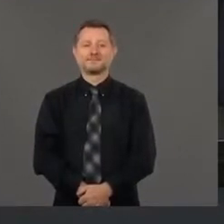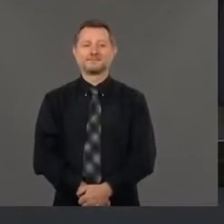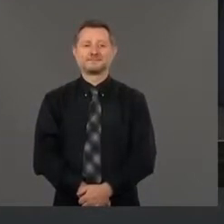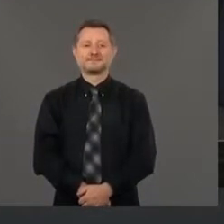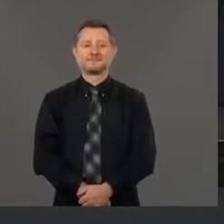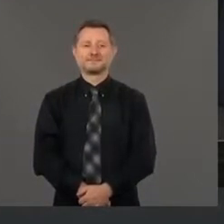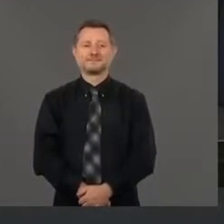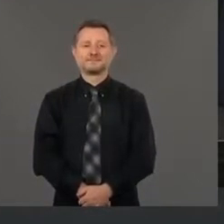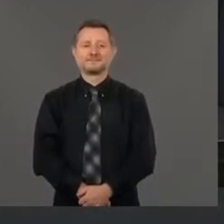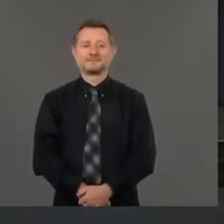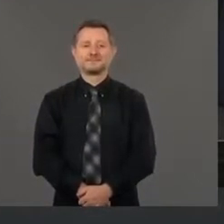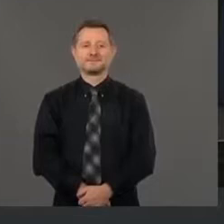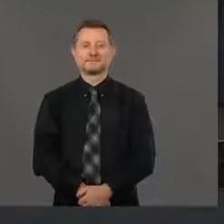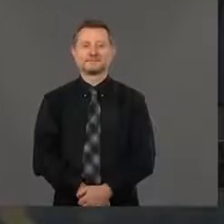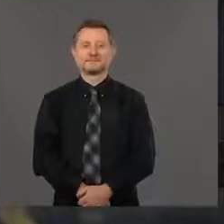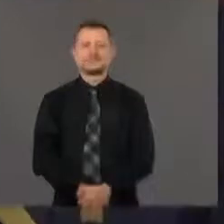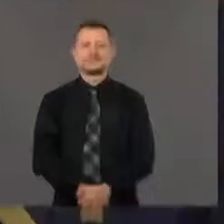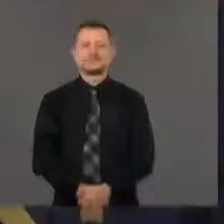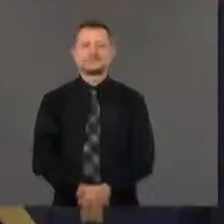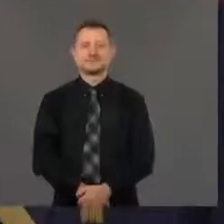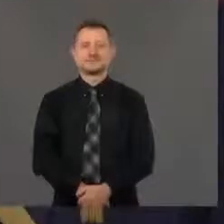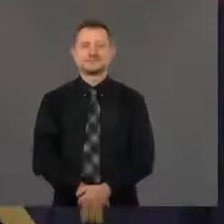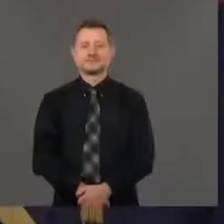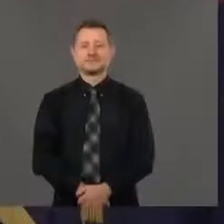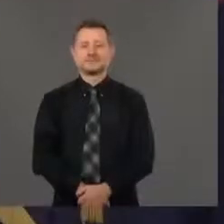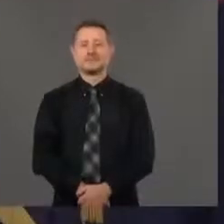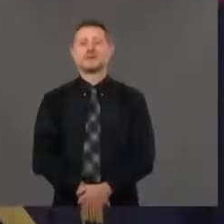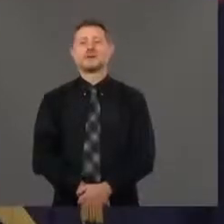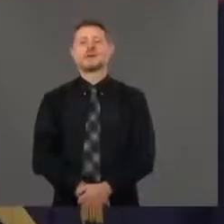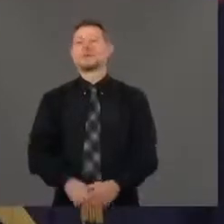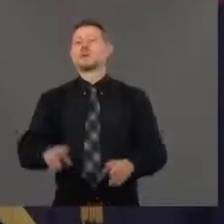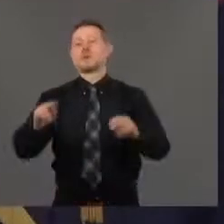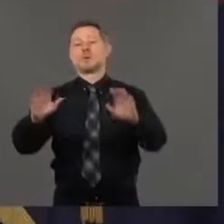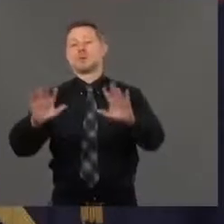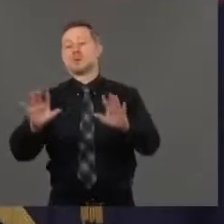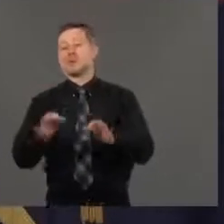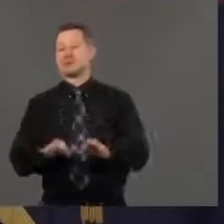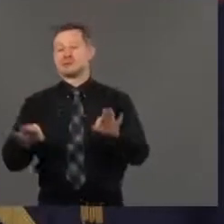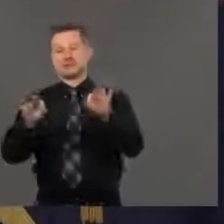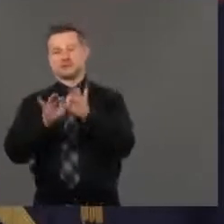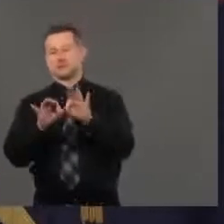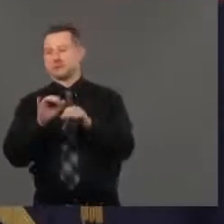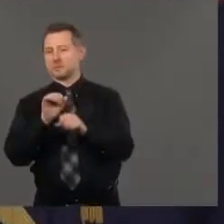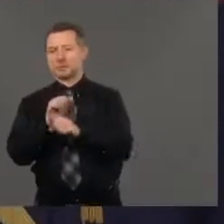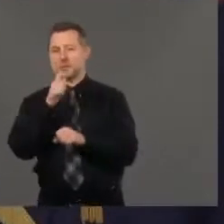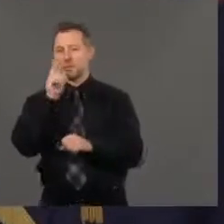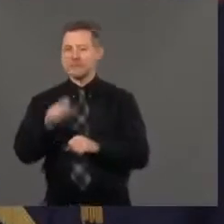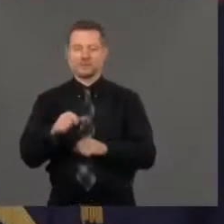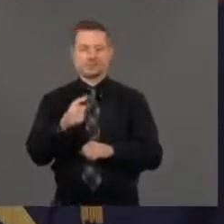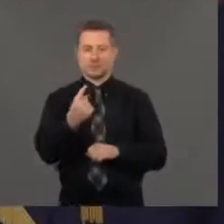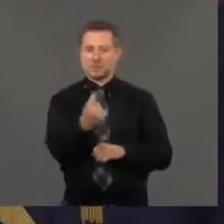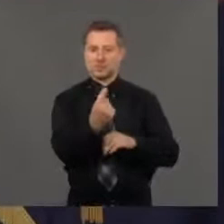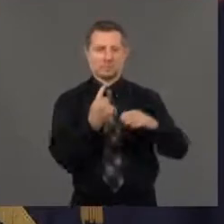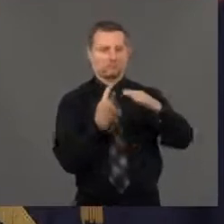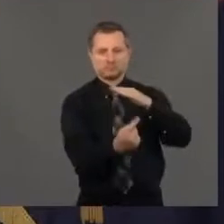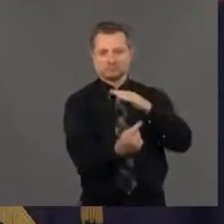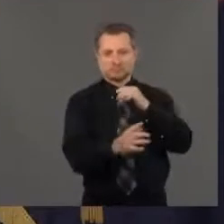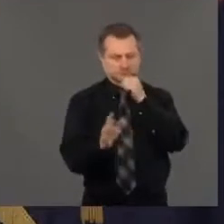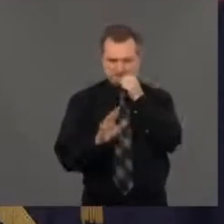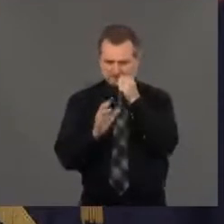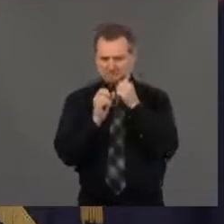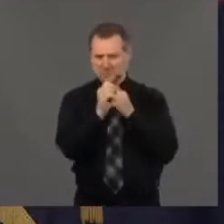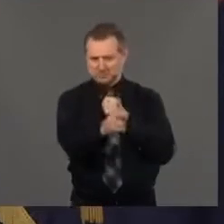to one of these states where you self-quarantine? No, essential workers don't have to self-quarantine when they come back. I'm an essential